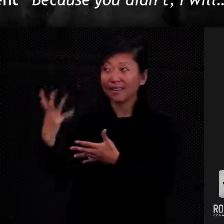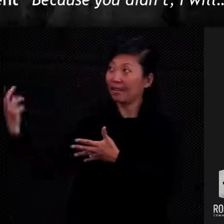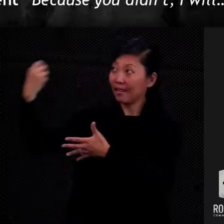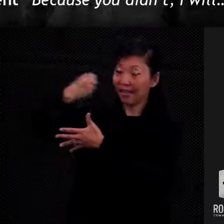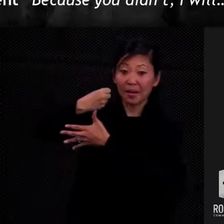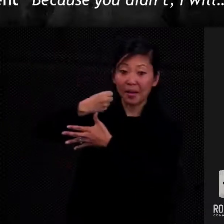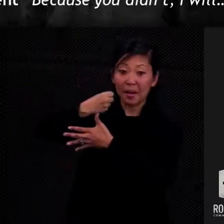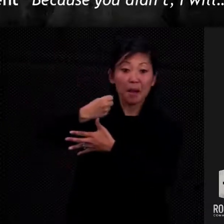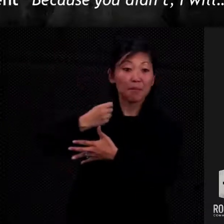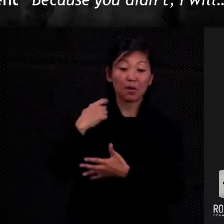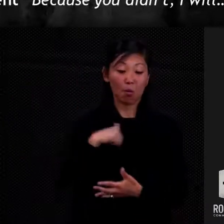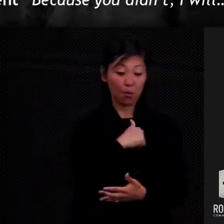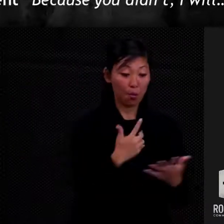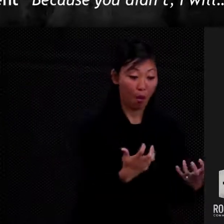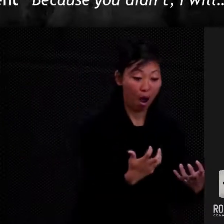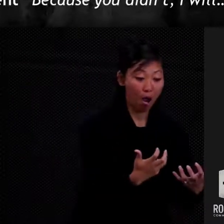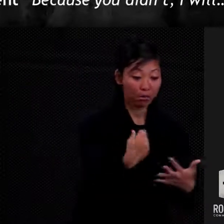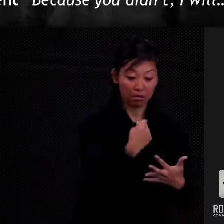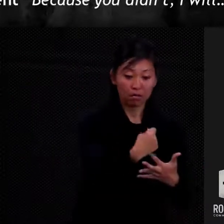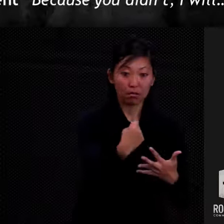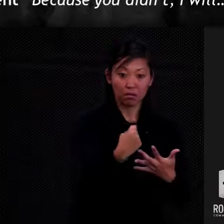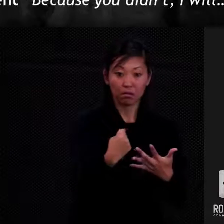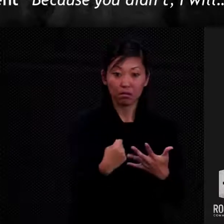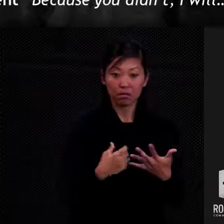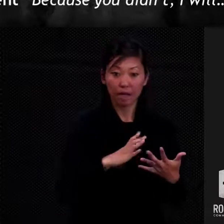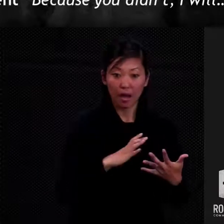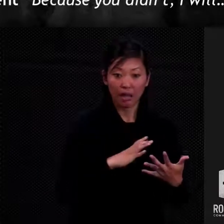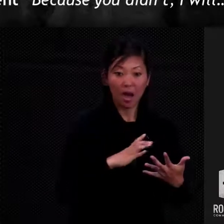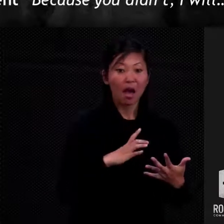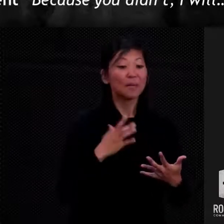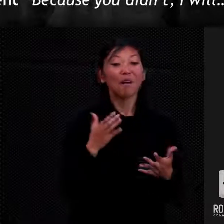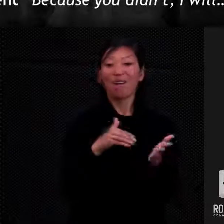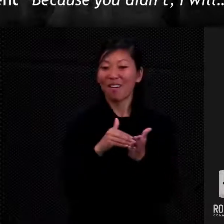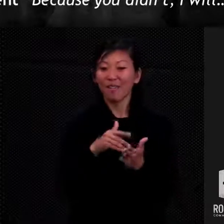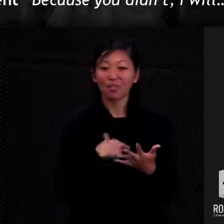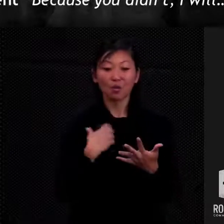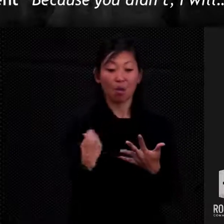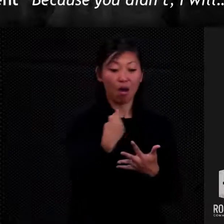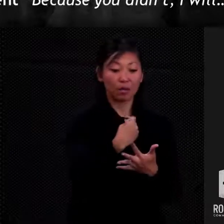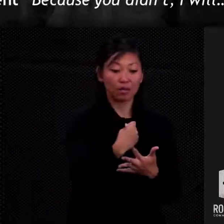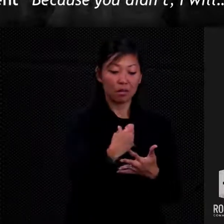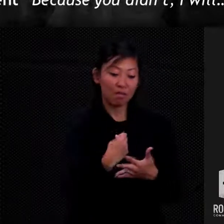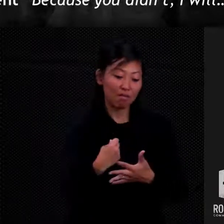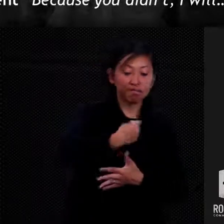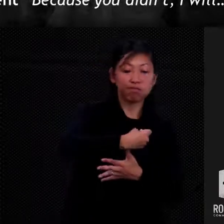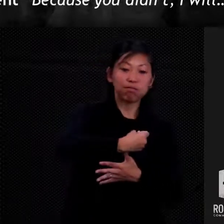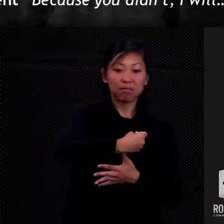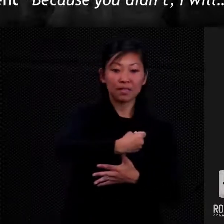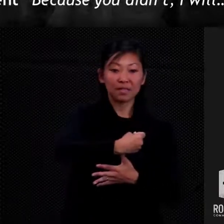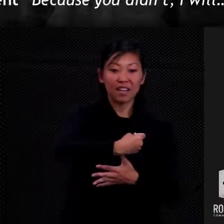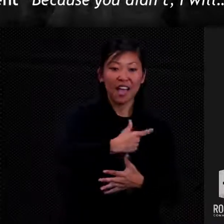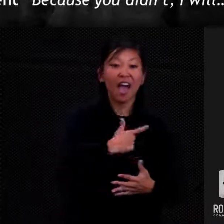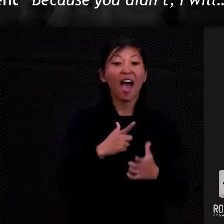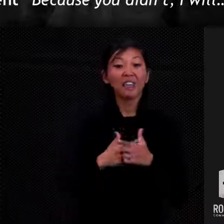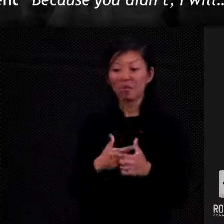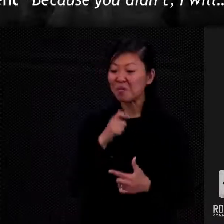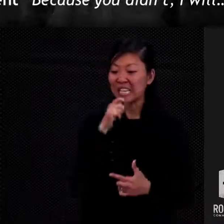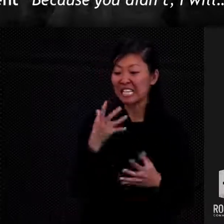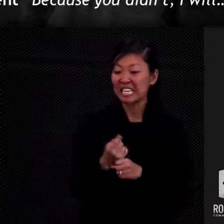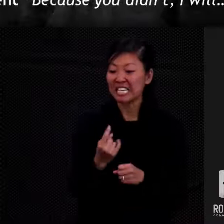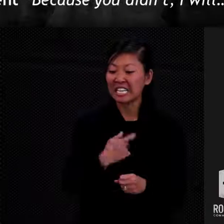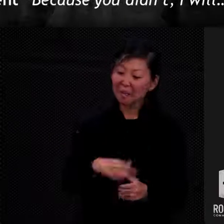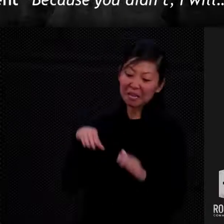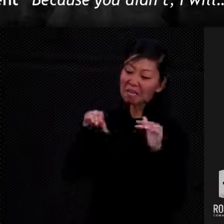need, an expectation that we will punish people if they don't meet. How do you think God feels about